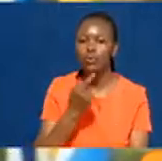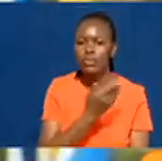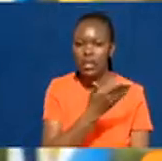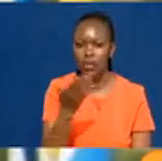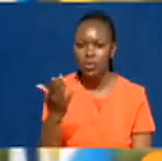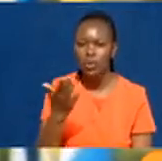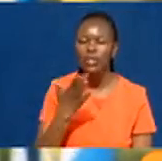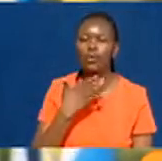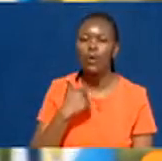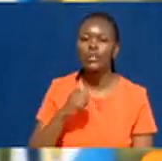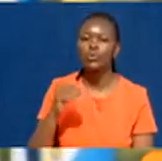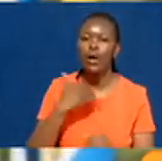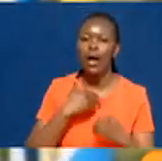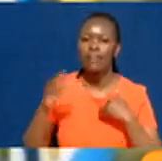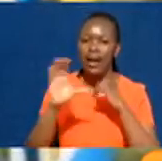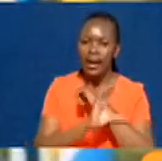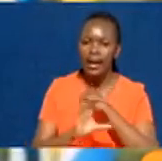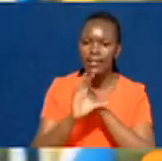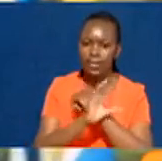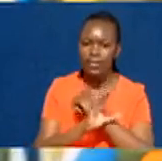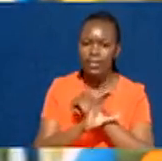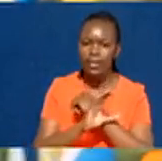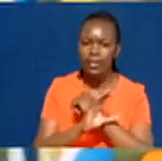based on the rule of law. As my deputy has said,